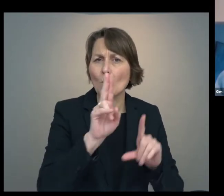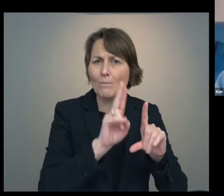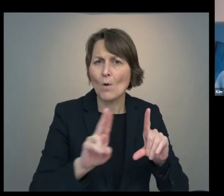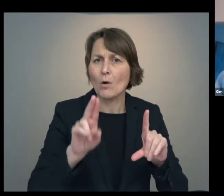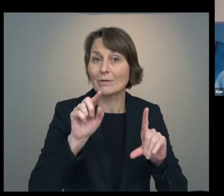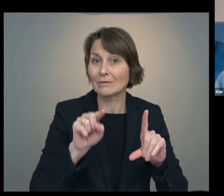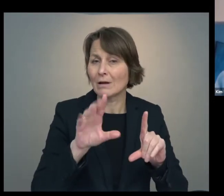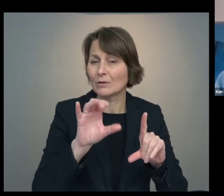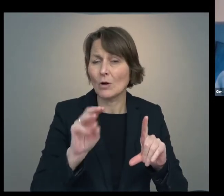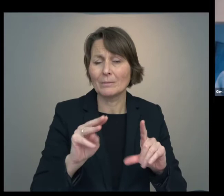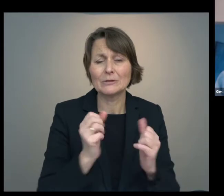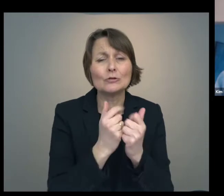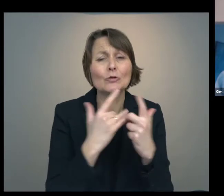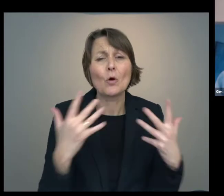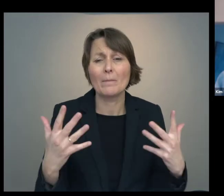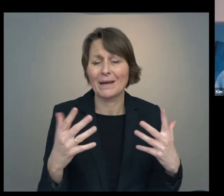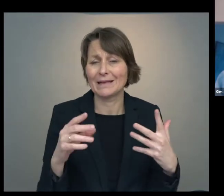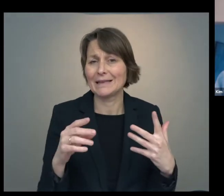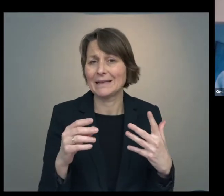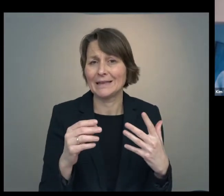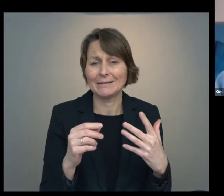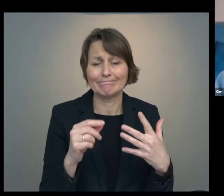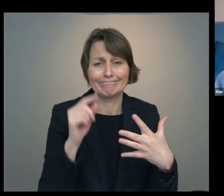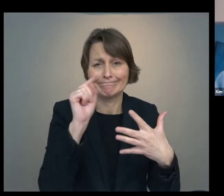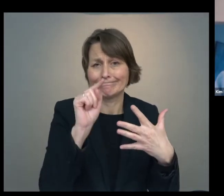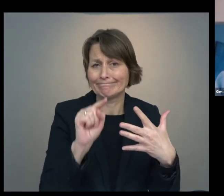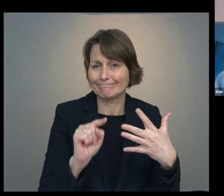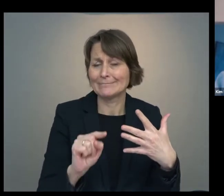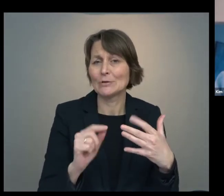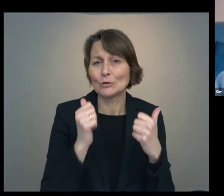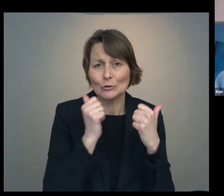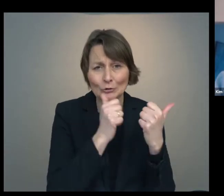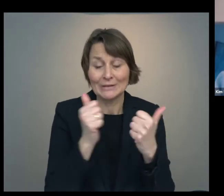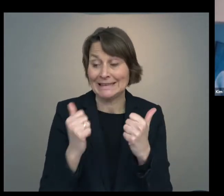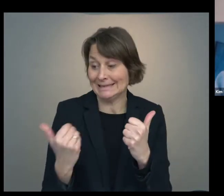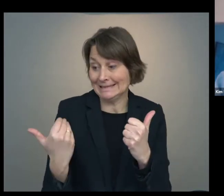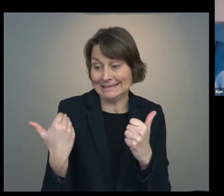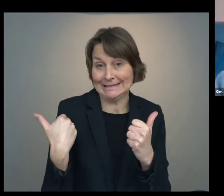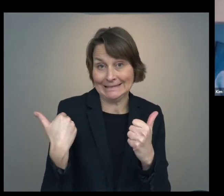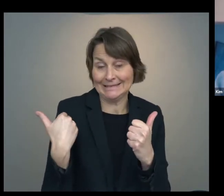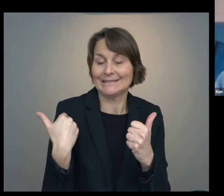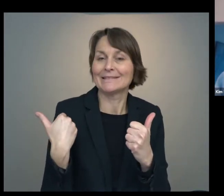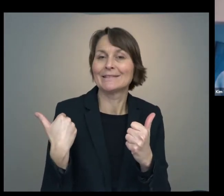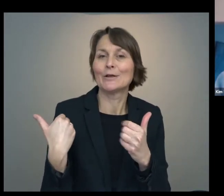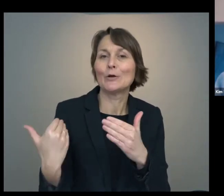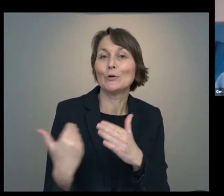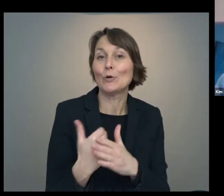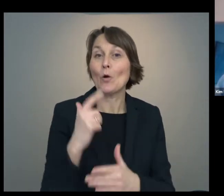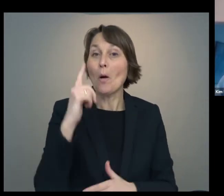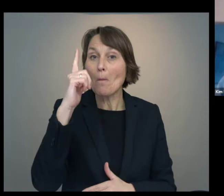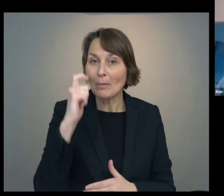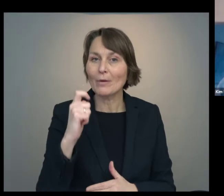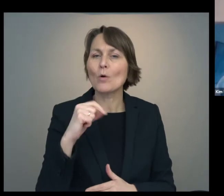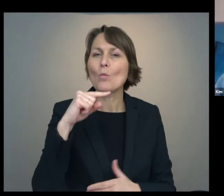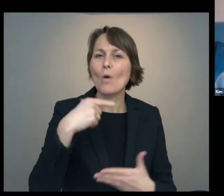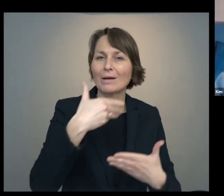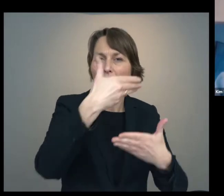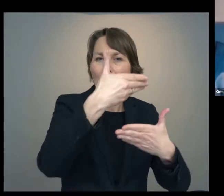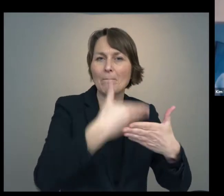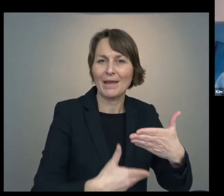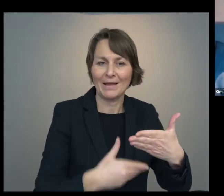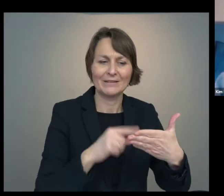community.umbraco.com. There's so many great things there actually, and recently we started